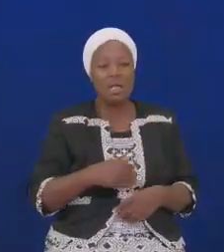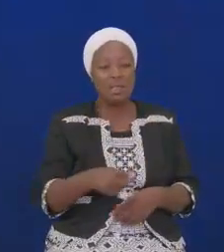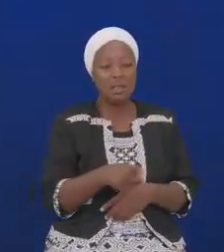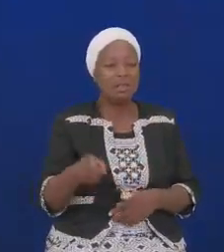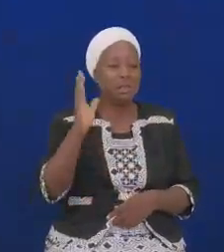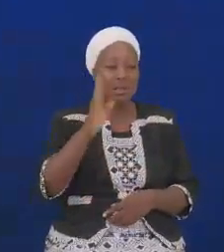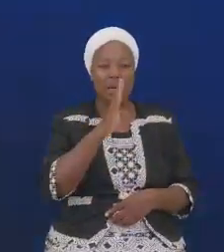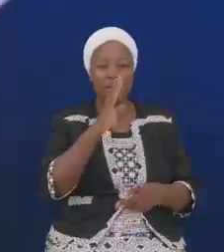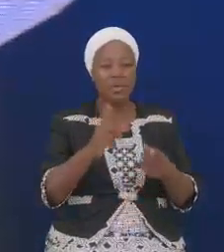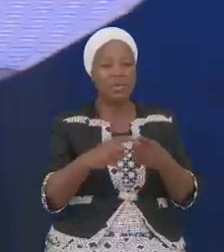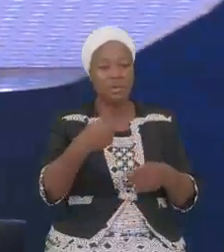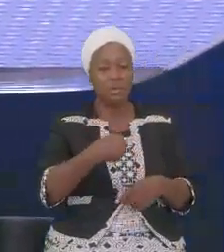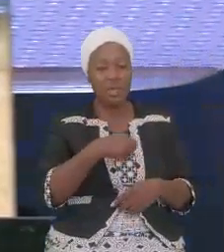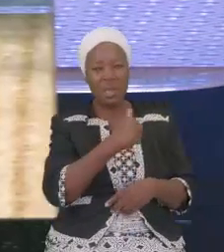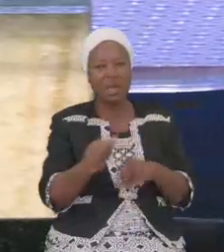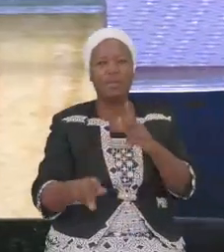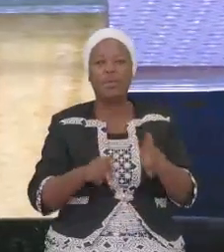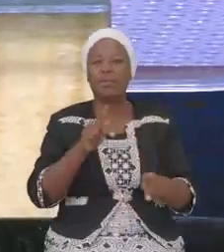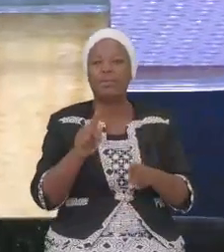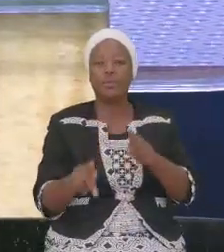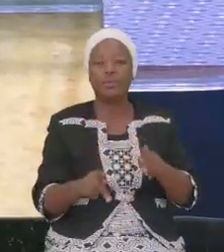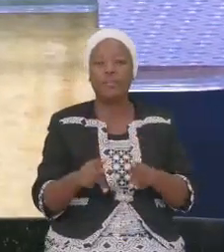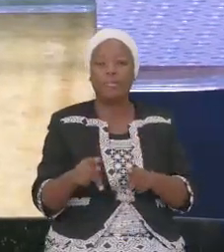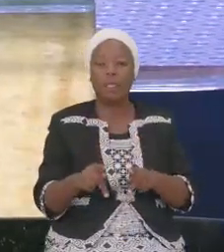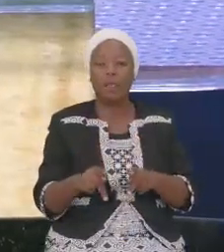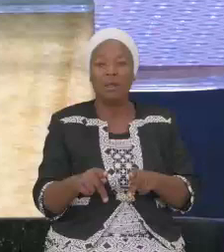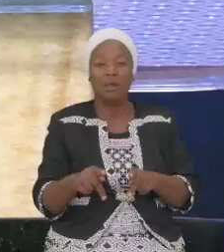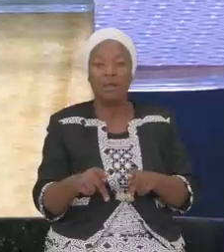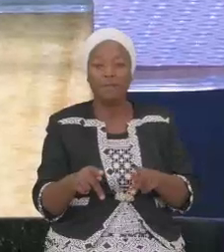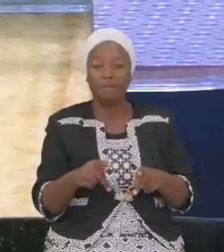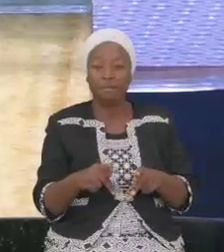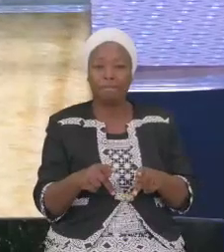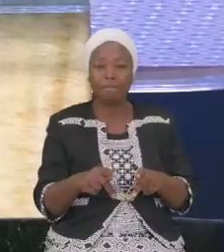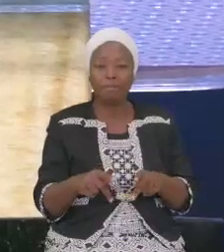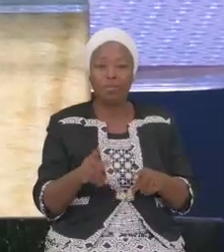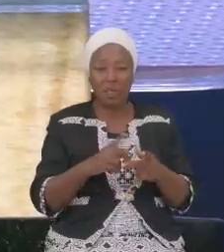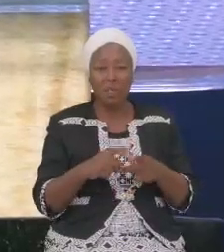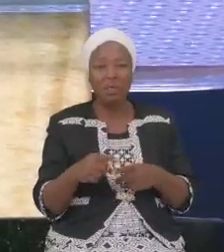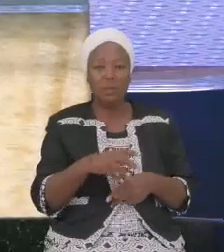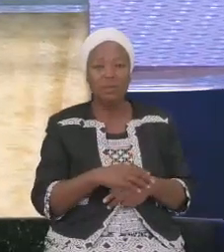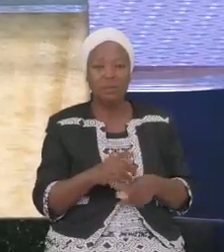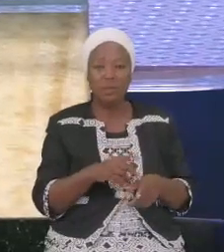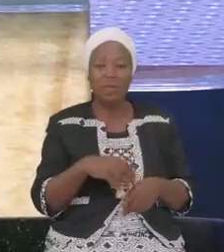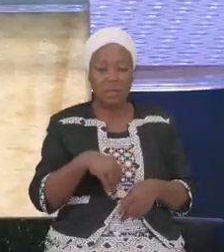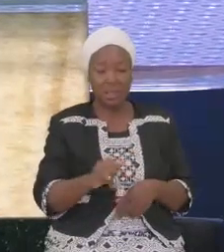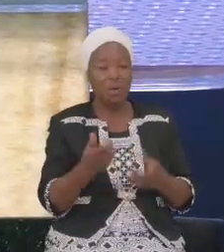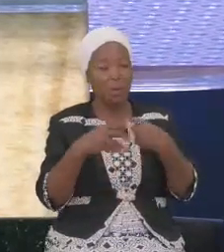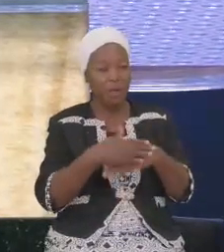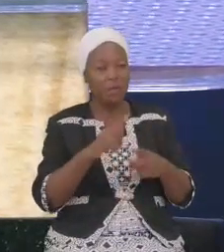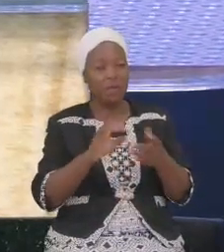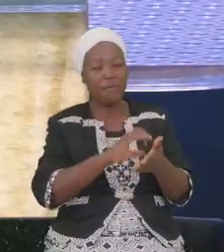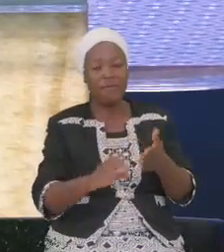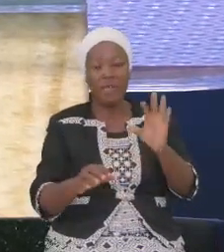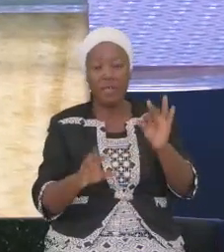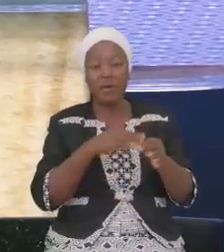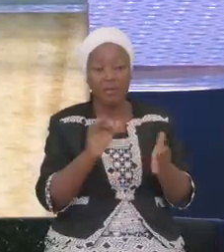shall be to me a people. I want to see and come back to verse 9 of